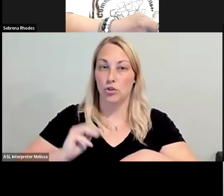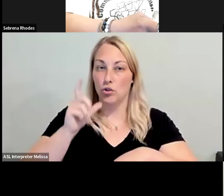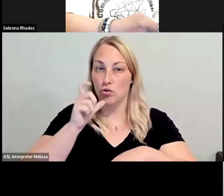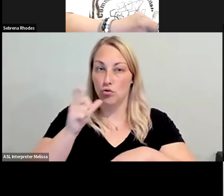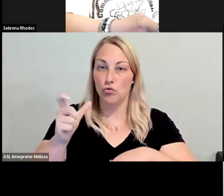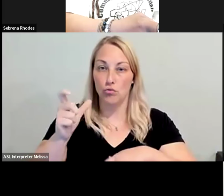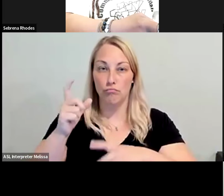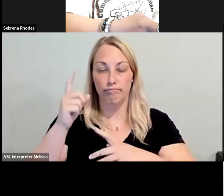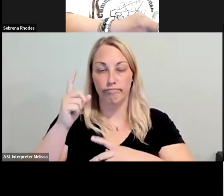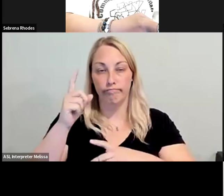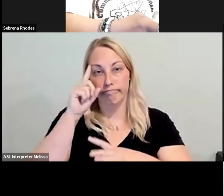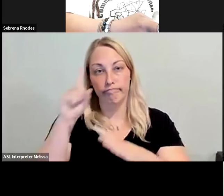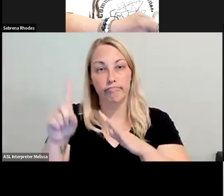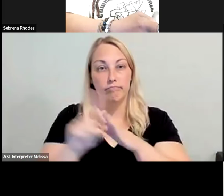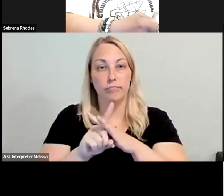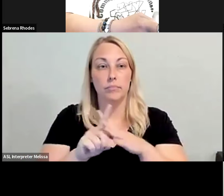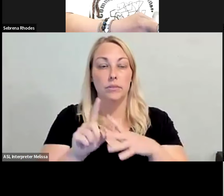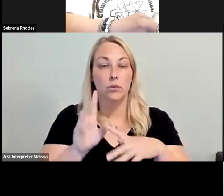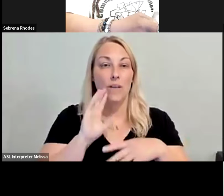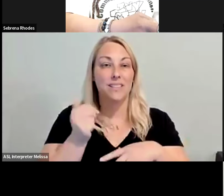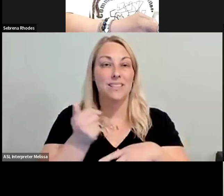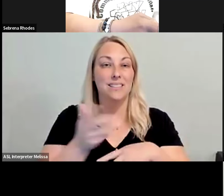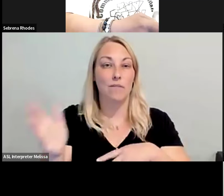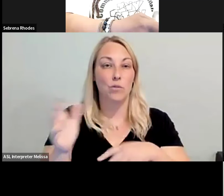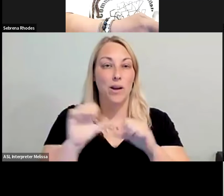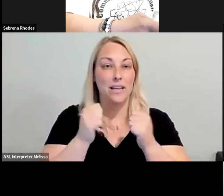MPD, Department of Behavioral Health,